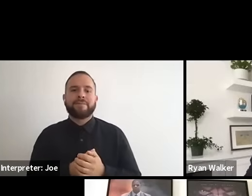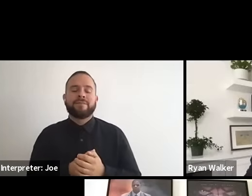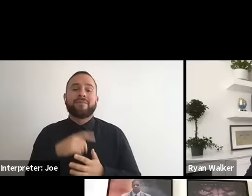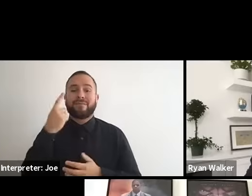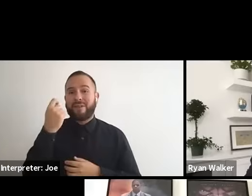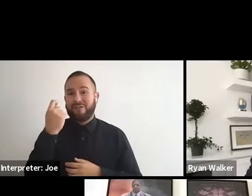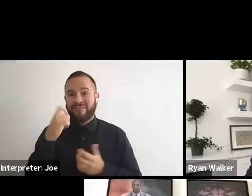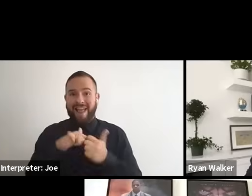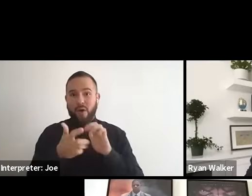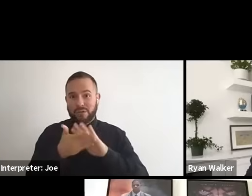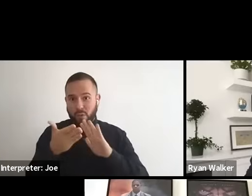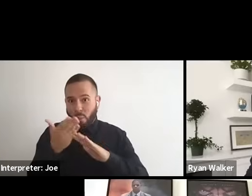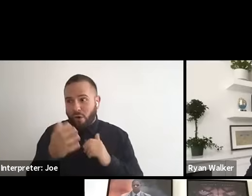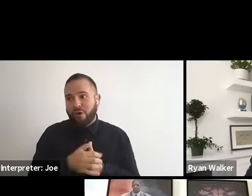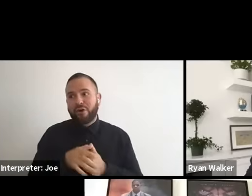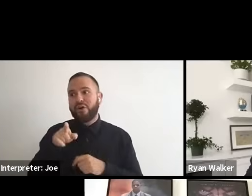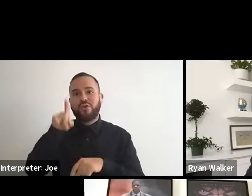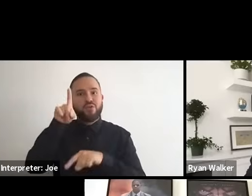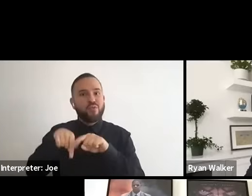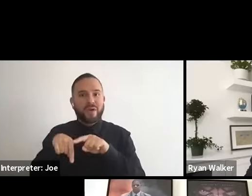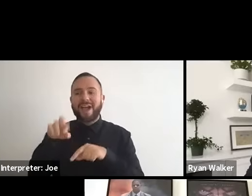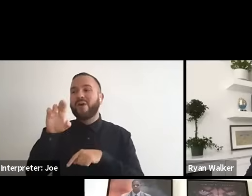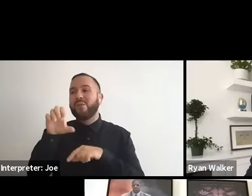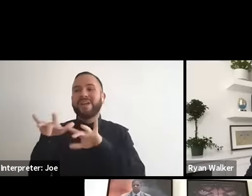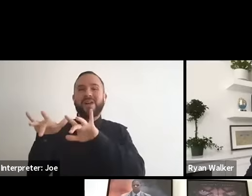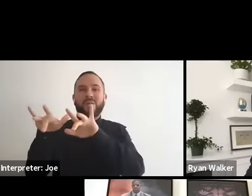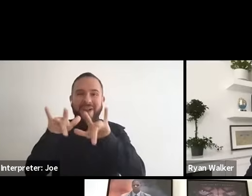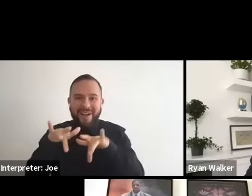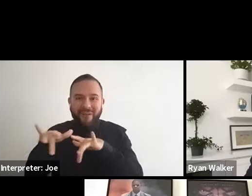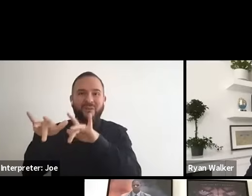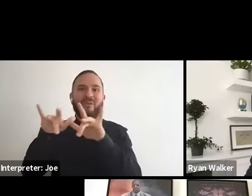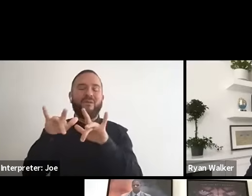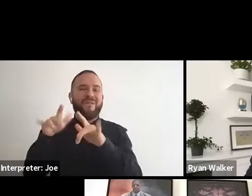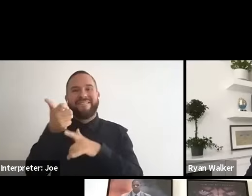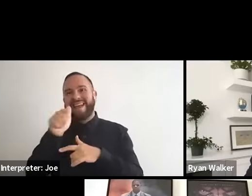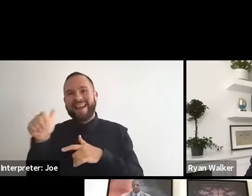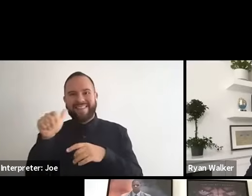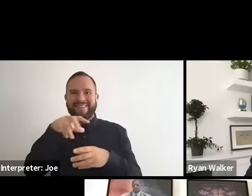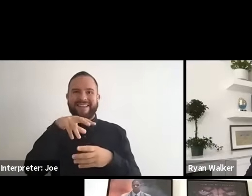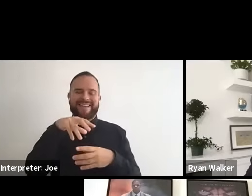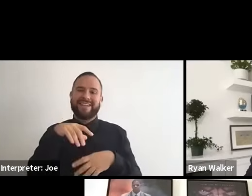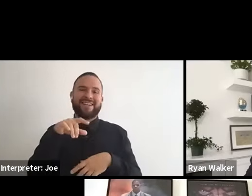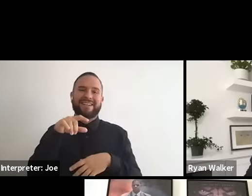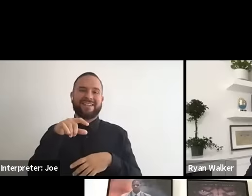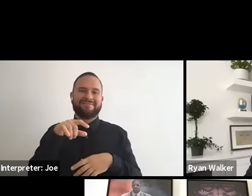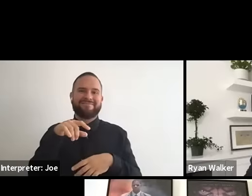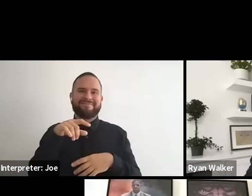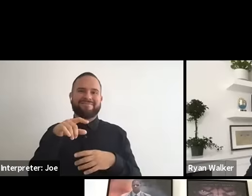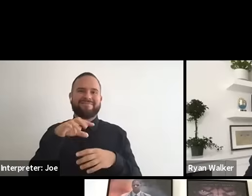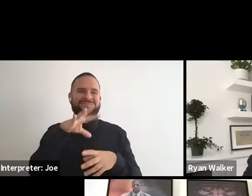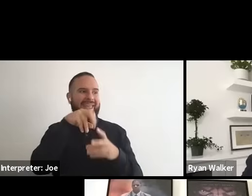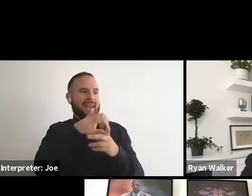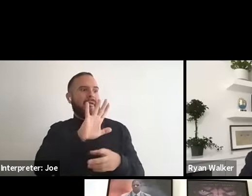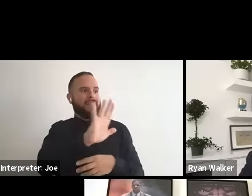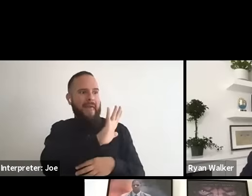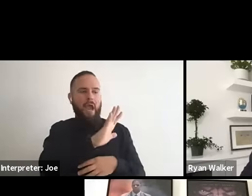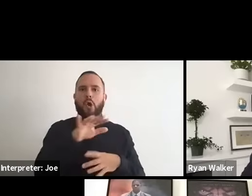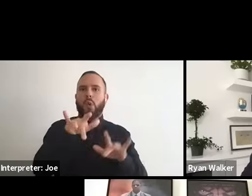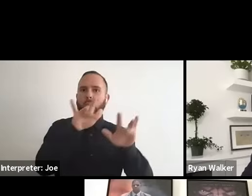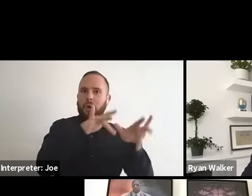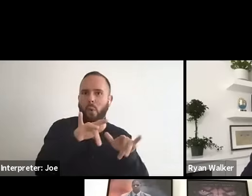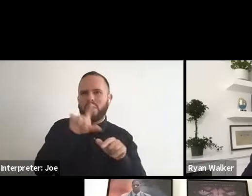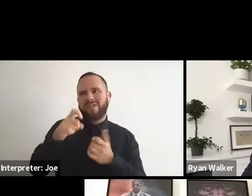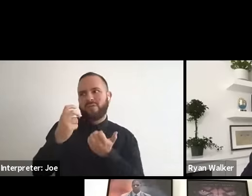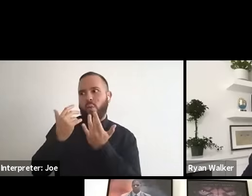any of the musical compositions embodied on those sound recordings for a period of 7 years after the release of the